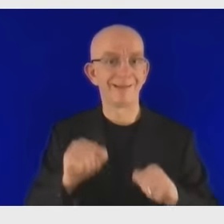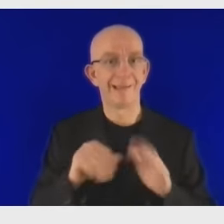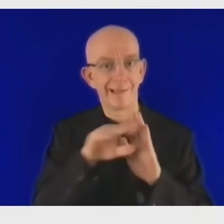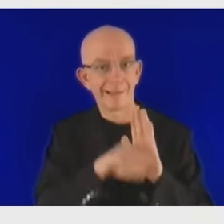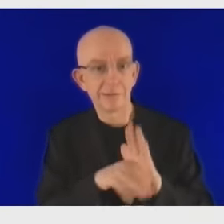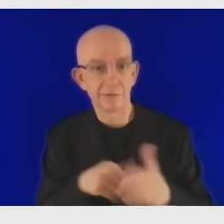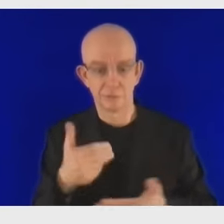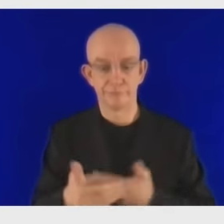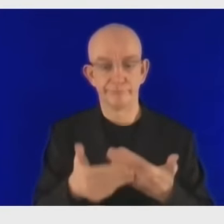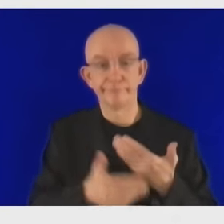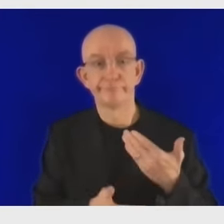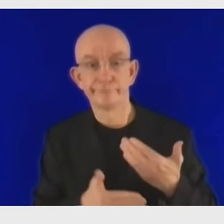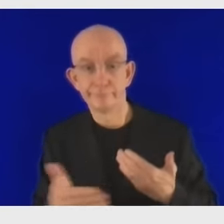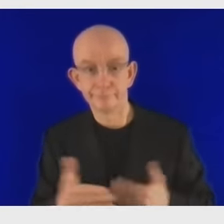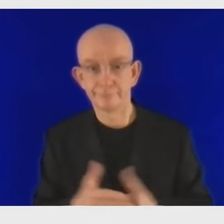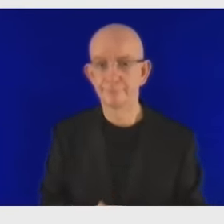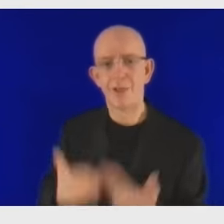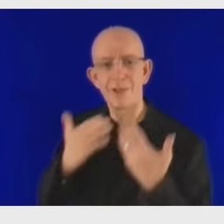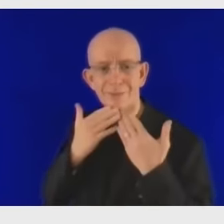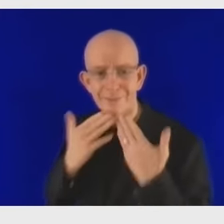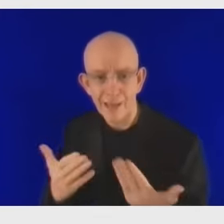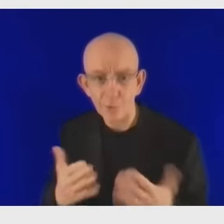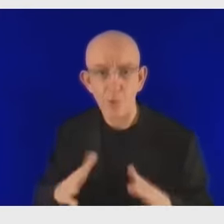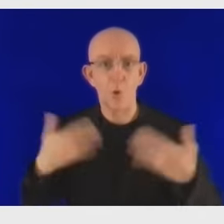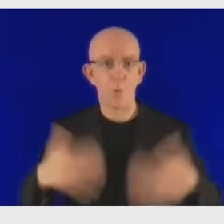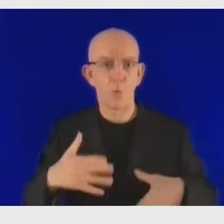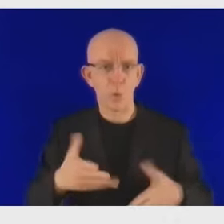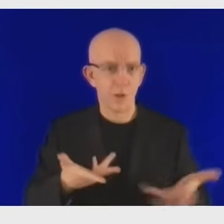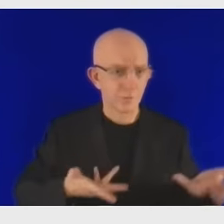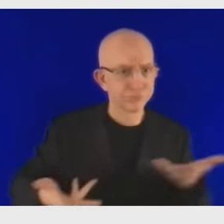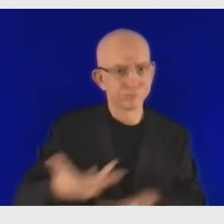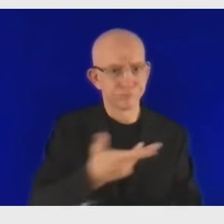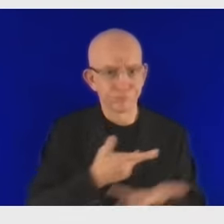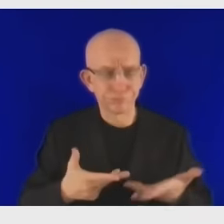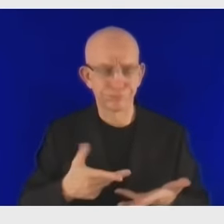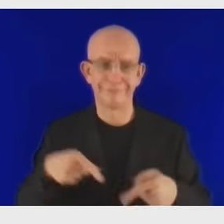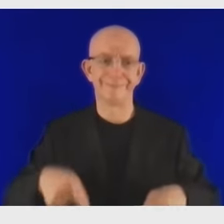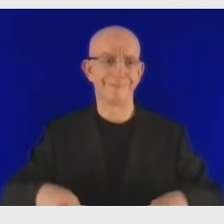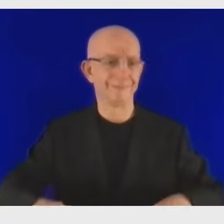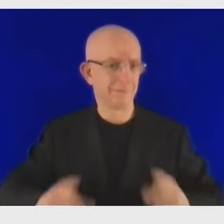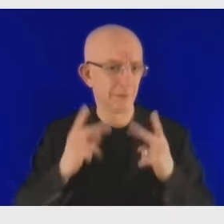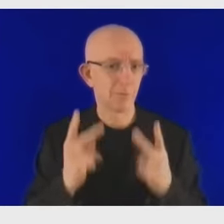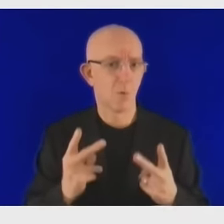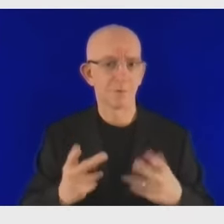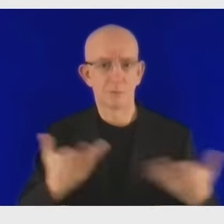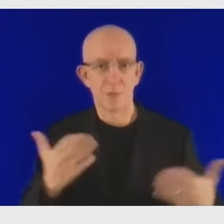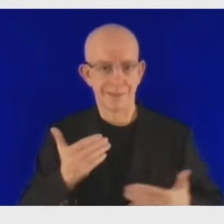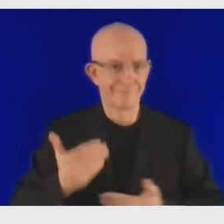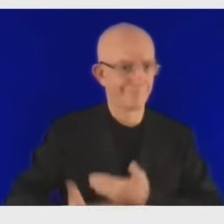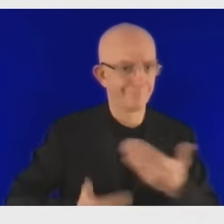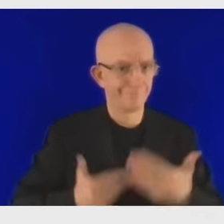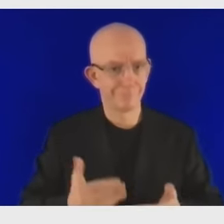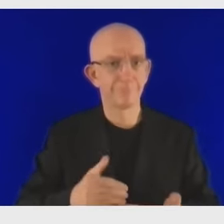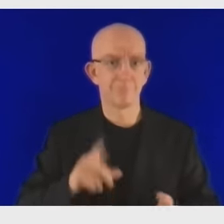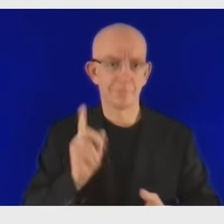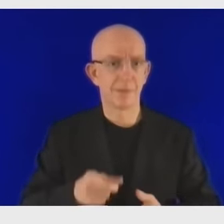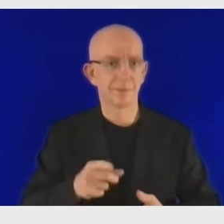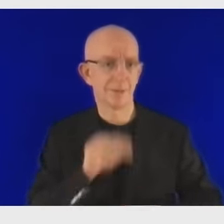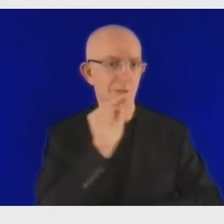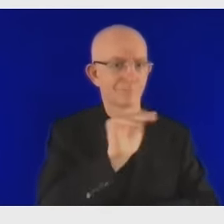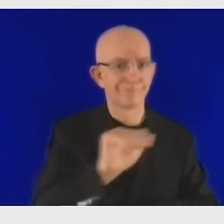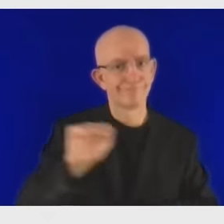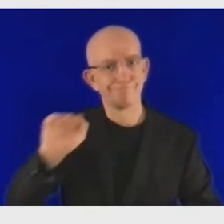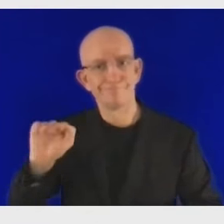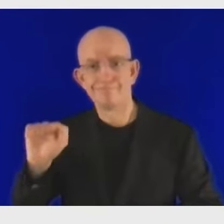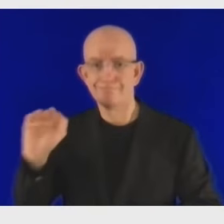the way we do that is by changing the game, ensuring that we can really reinvent this game and change the rules and make them work